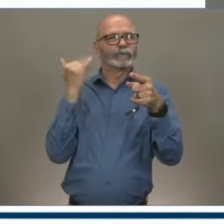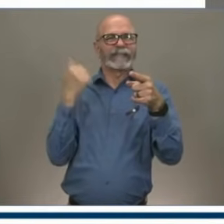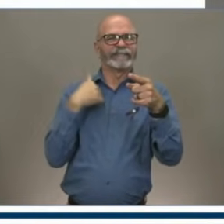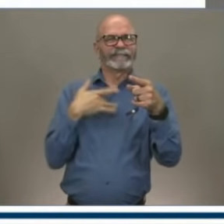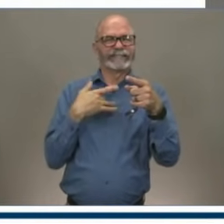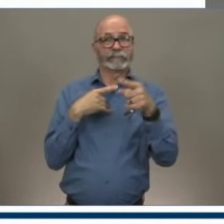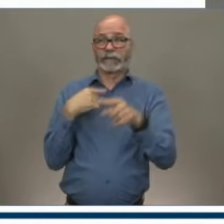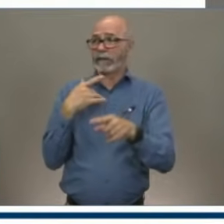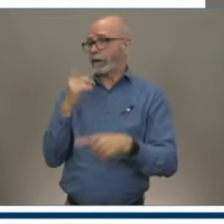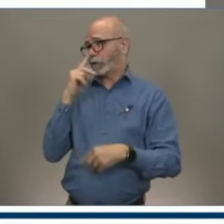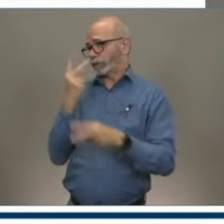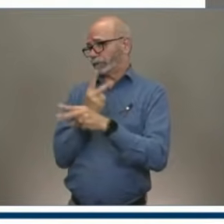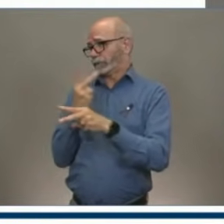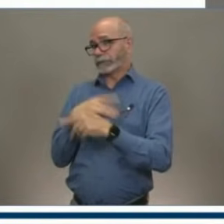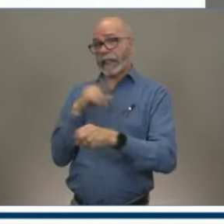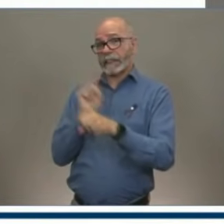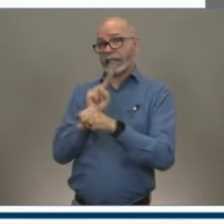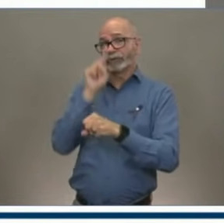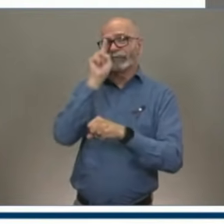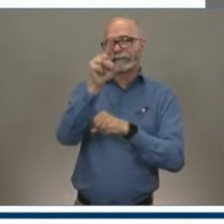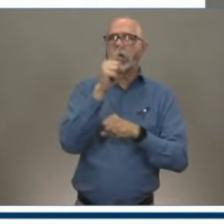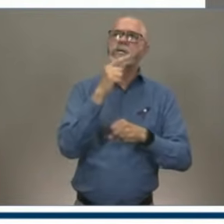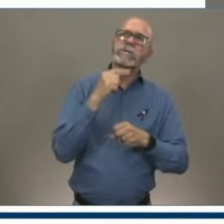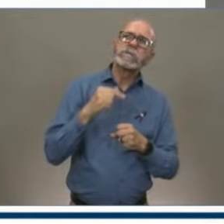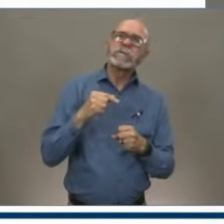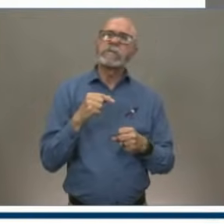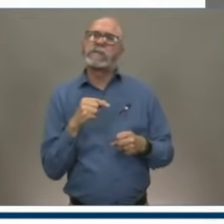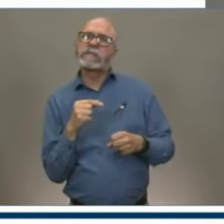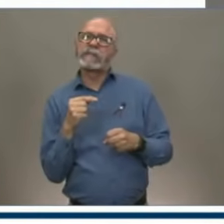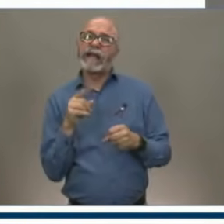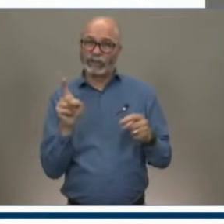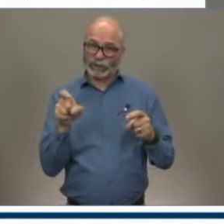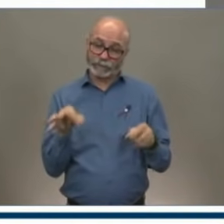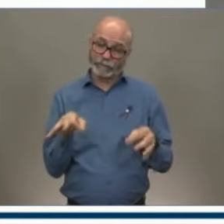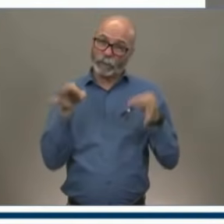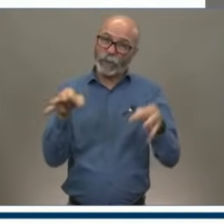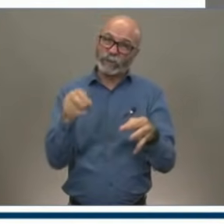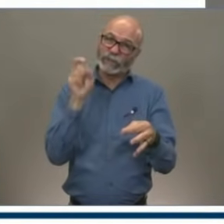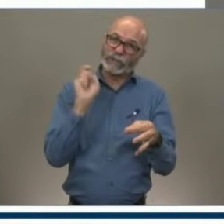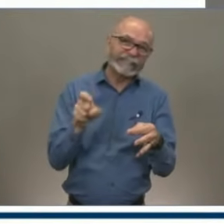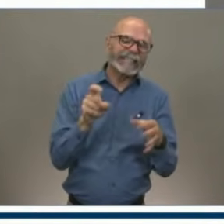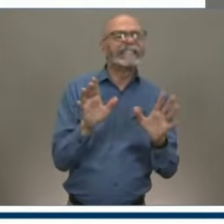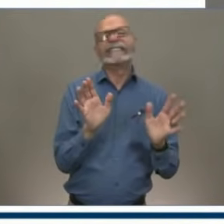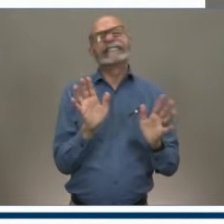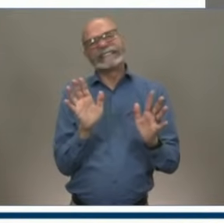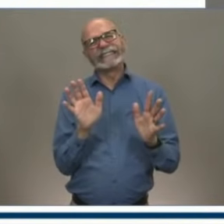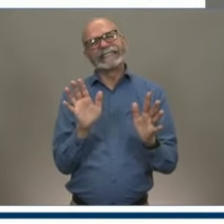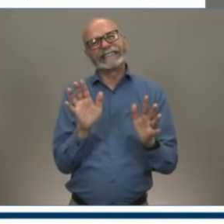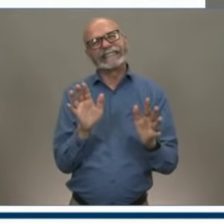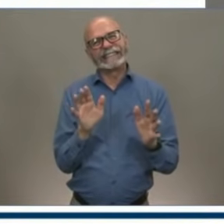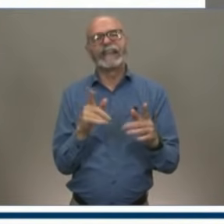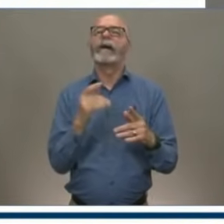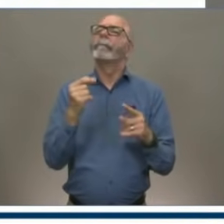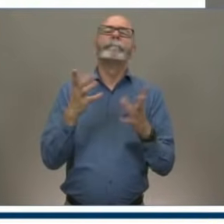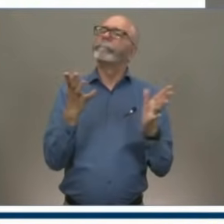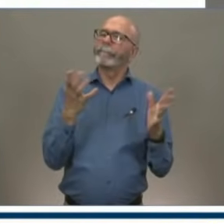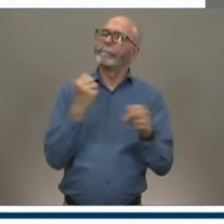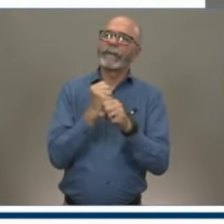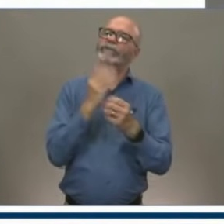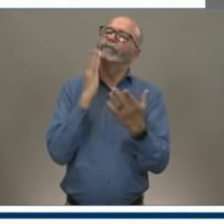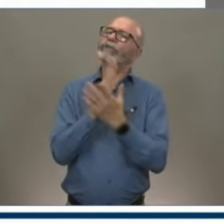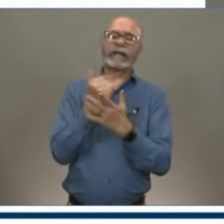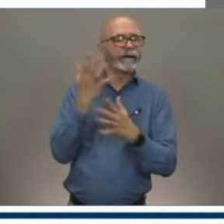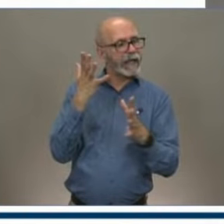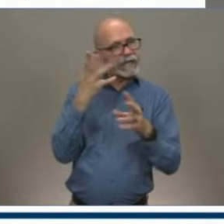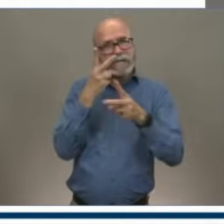advising the Premier that we need to extend. So our discussion was really about, let's err on the side of caution. Let's give people more clarity and certainty